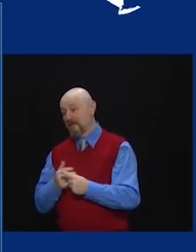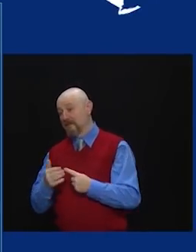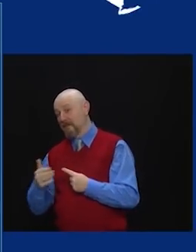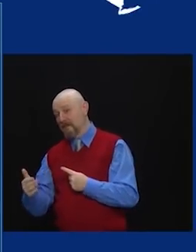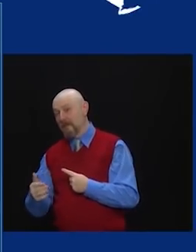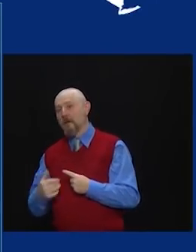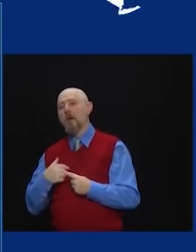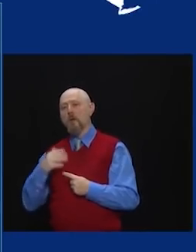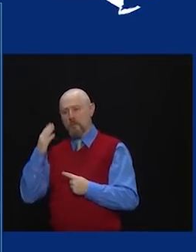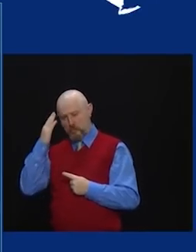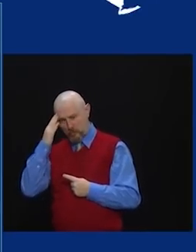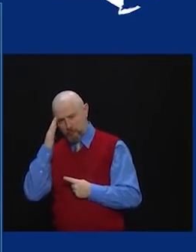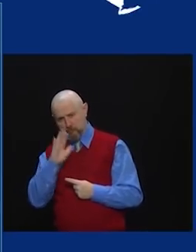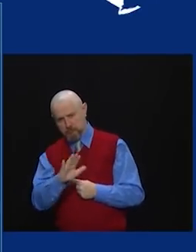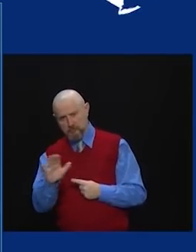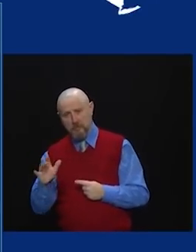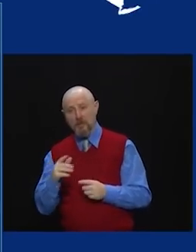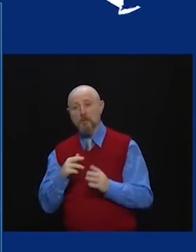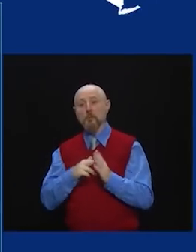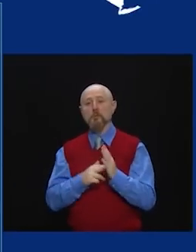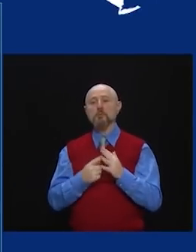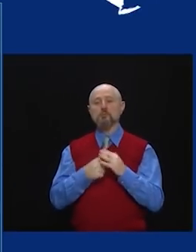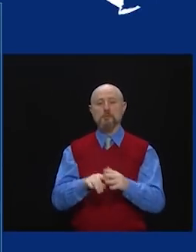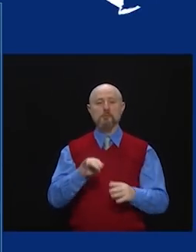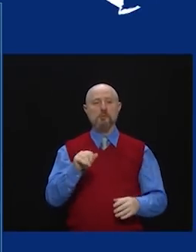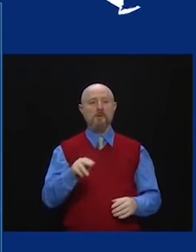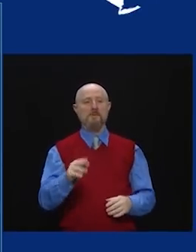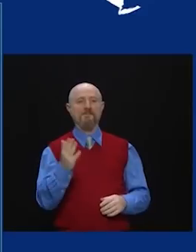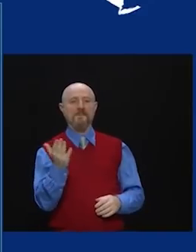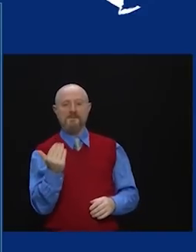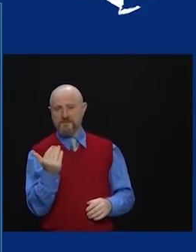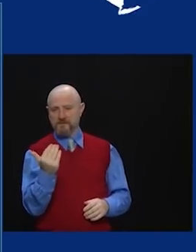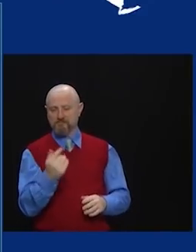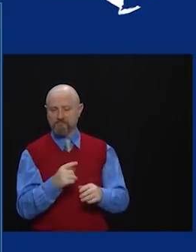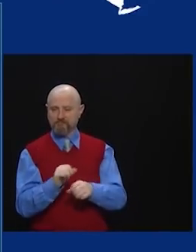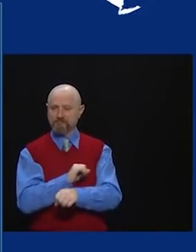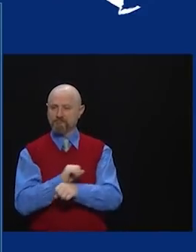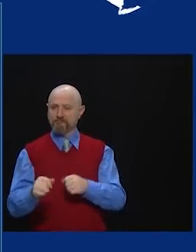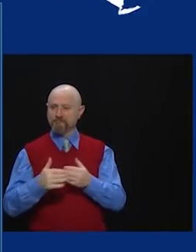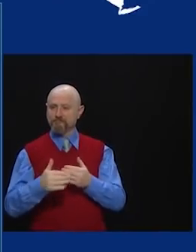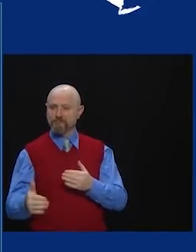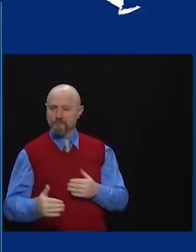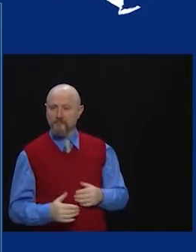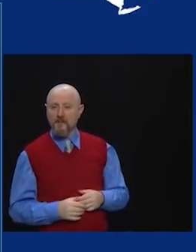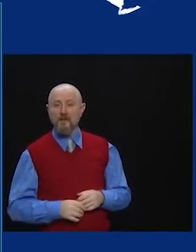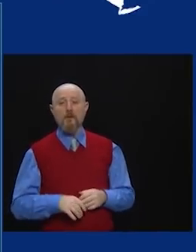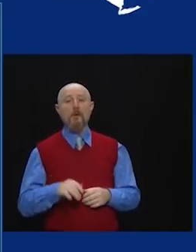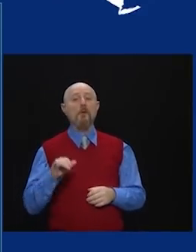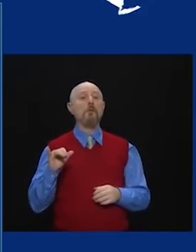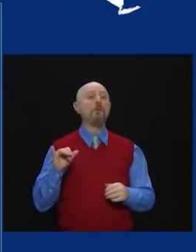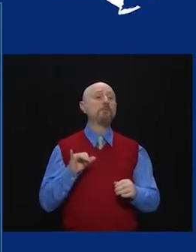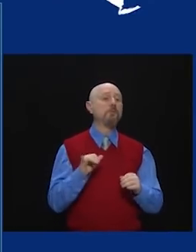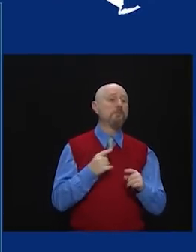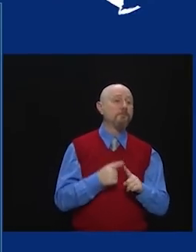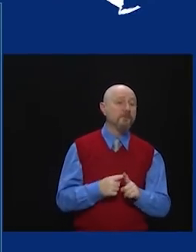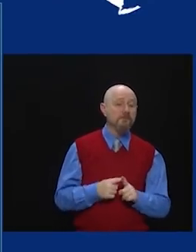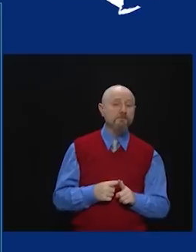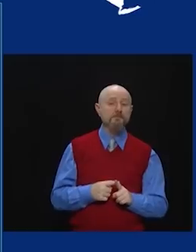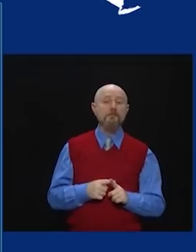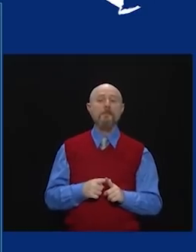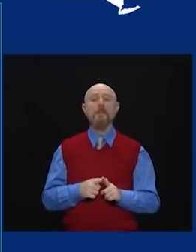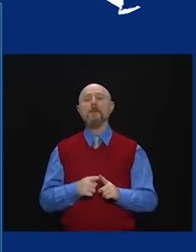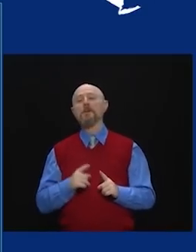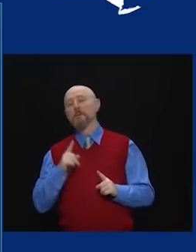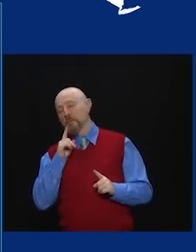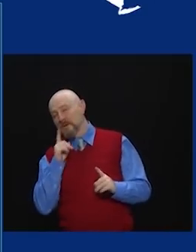takes effect on January 15th. We're also asking and ensuring that all students are vaccinated. It's a continuation of a policy we